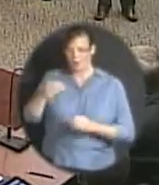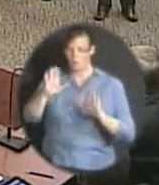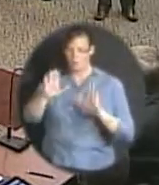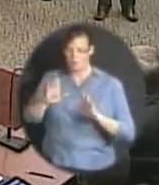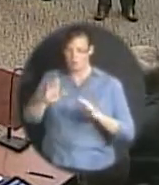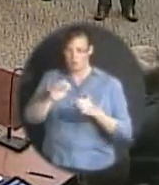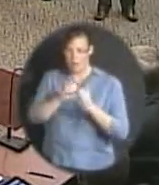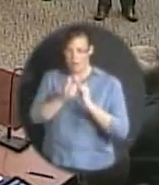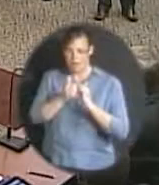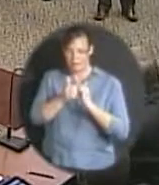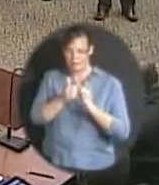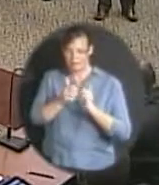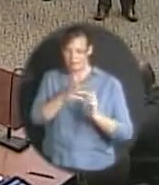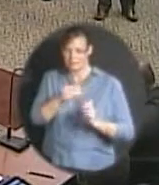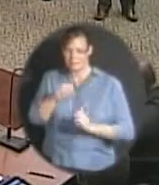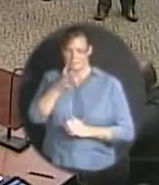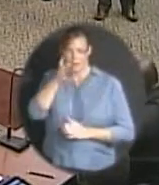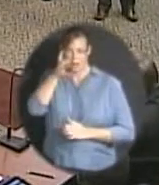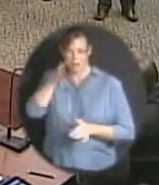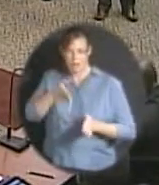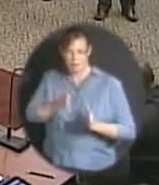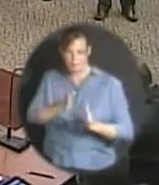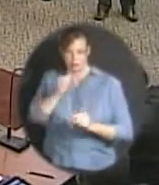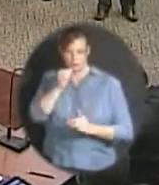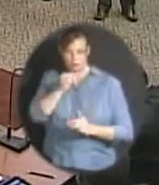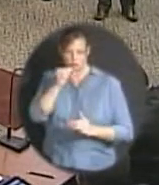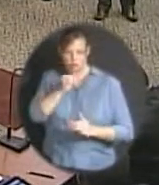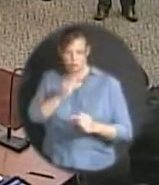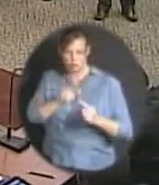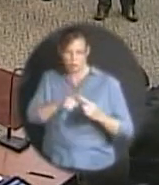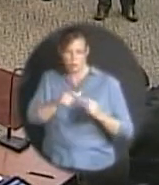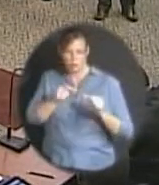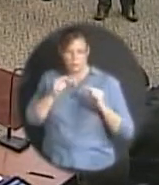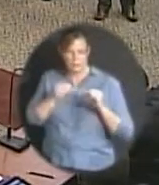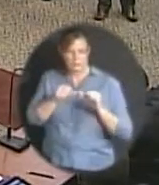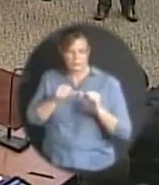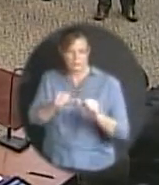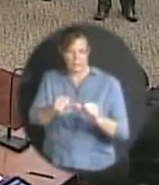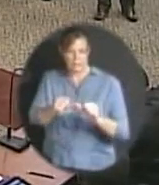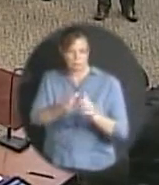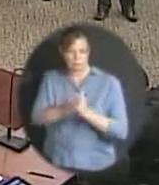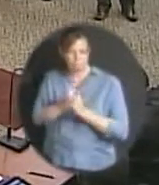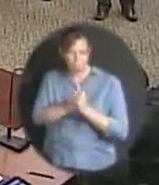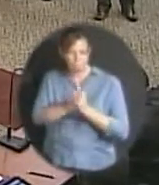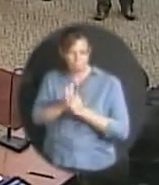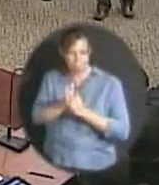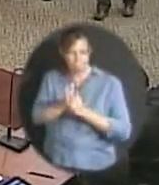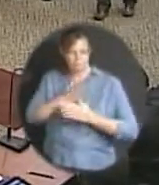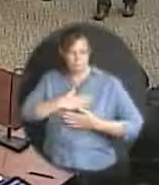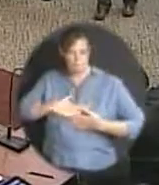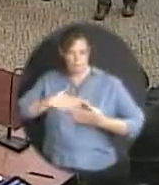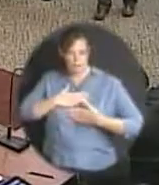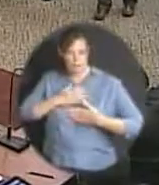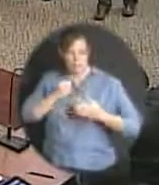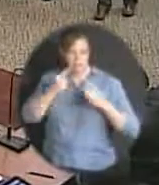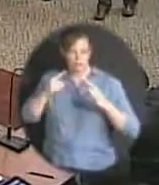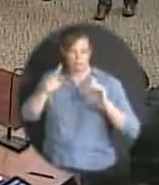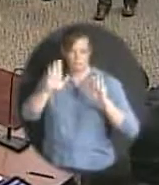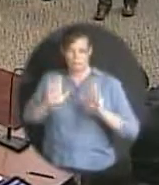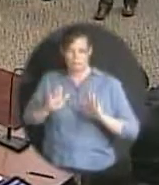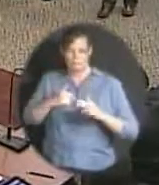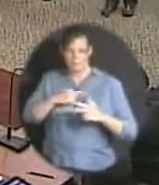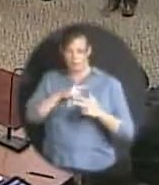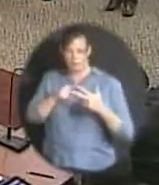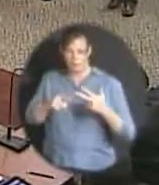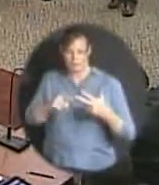athletes and parents that allow these girls to pursue their passion and achieve greatness. So if my 3